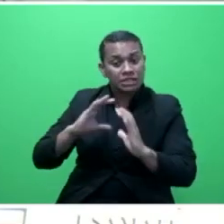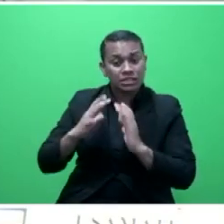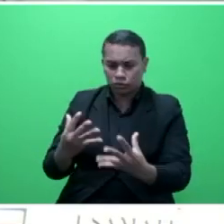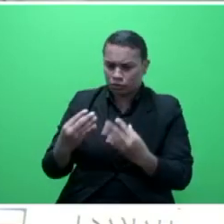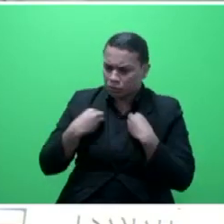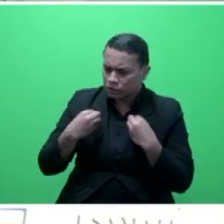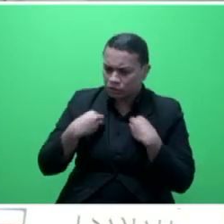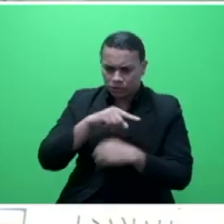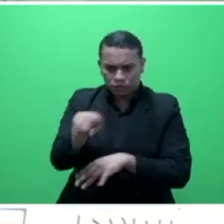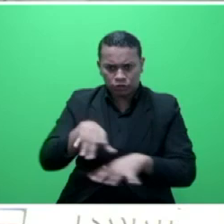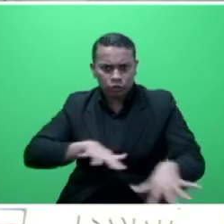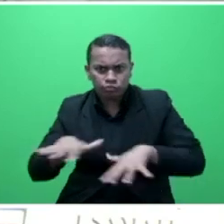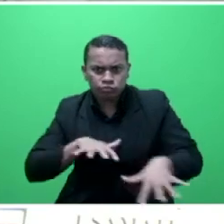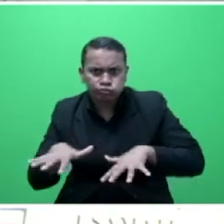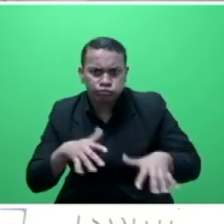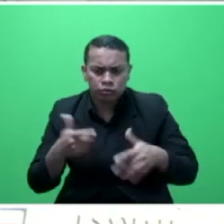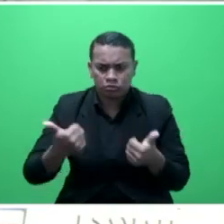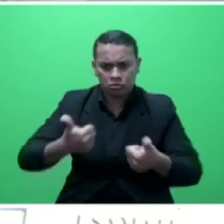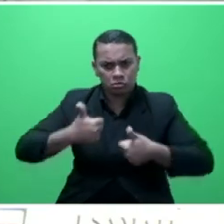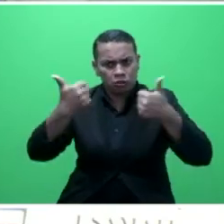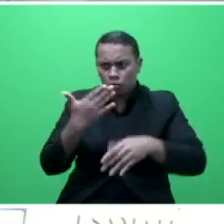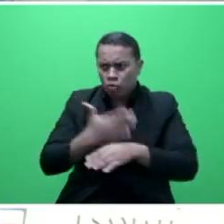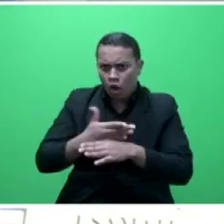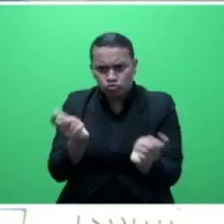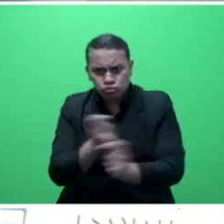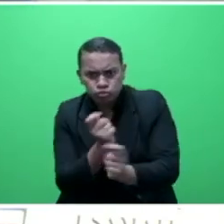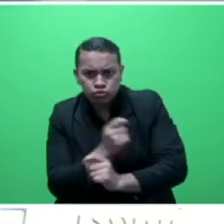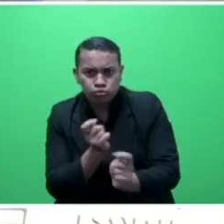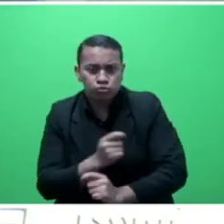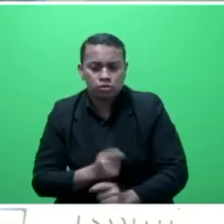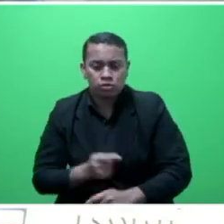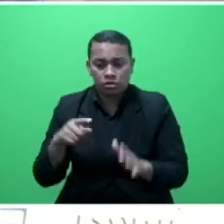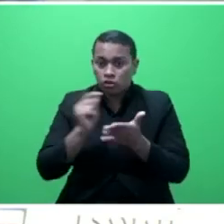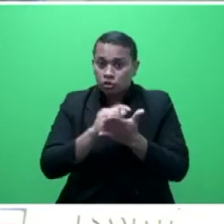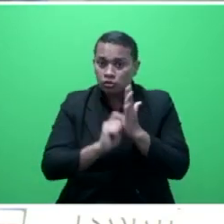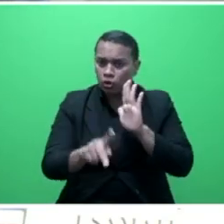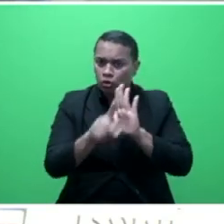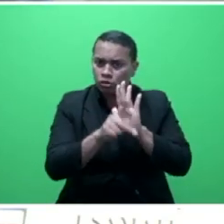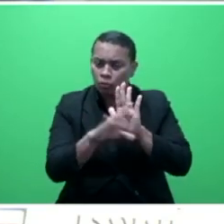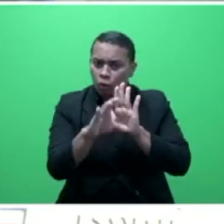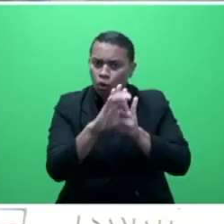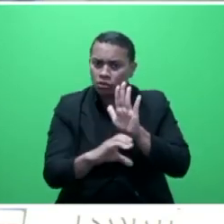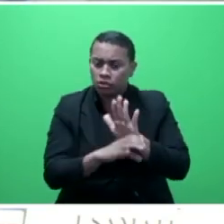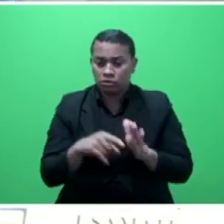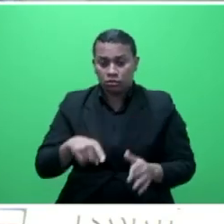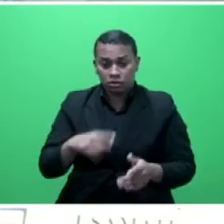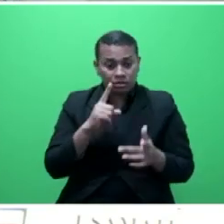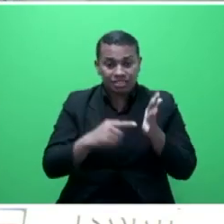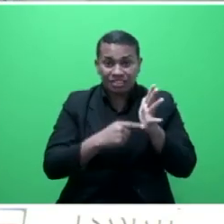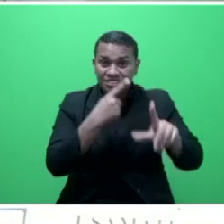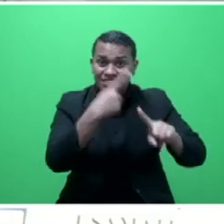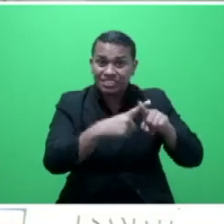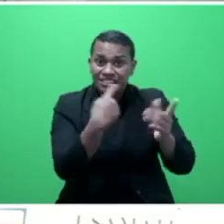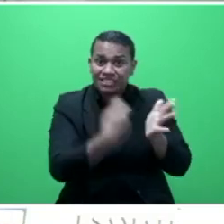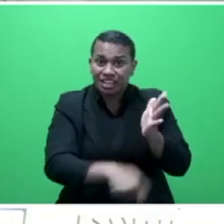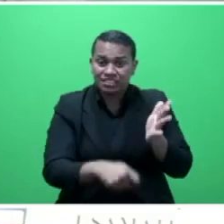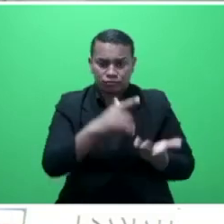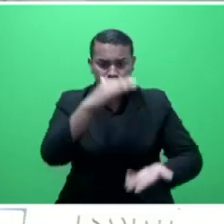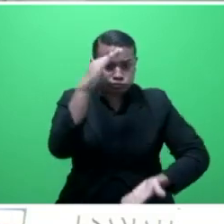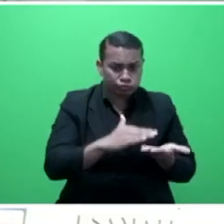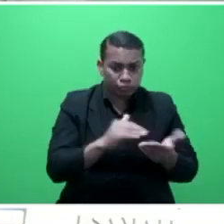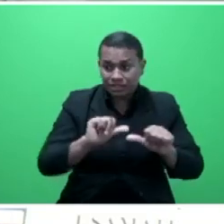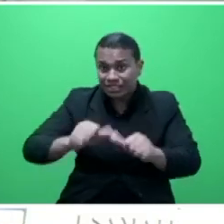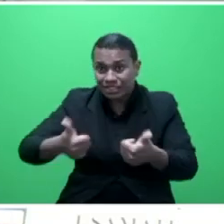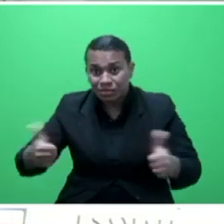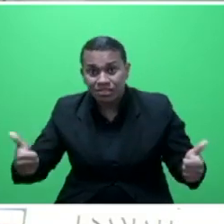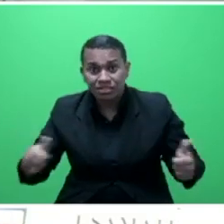this policy. Mr. Speaker, we're also streamlining the tax code around depreciable assets to allow assets to be taxed at